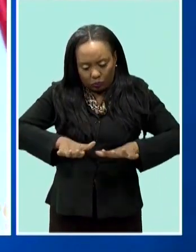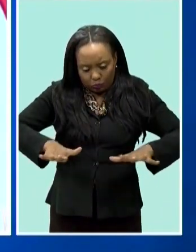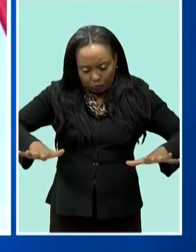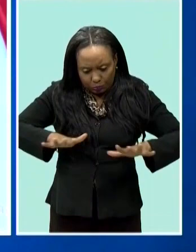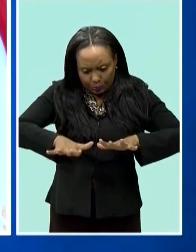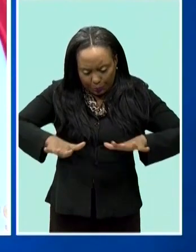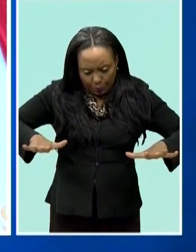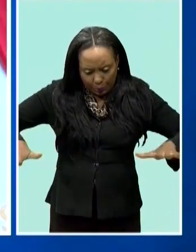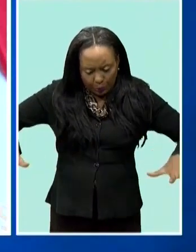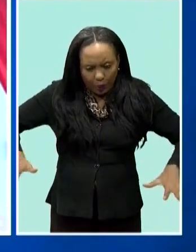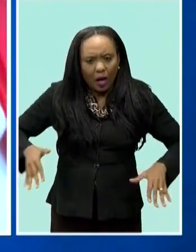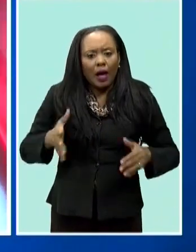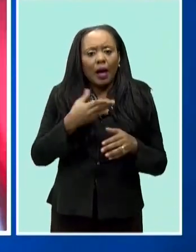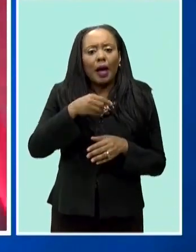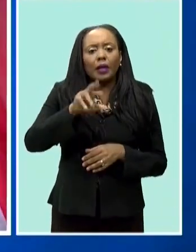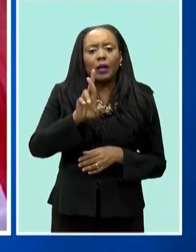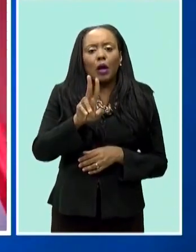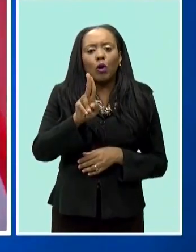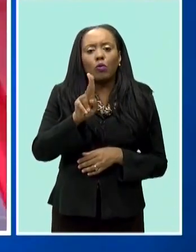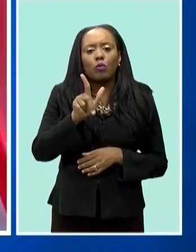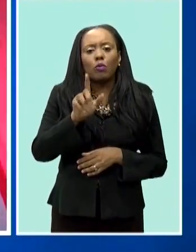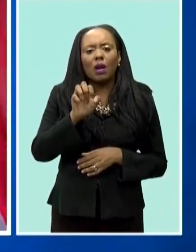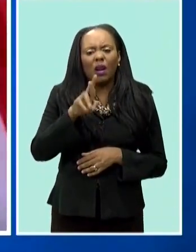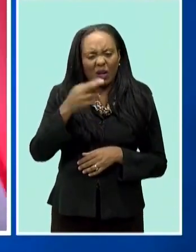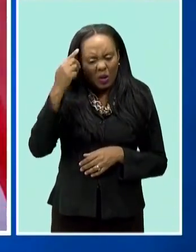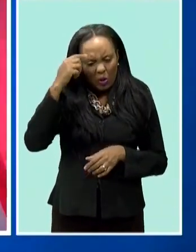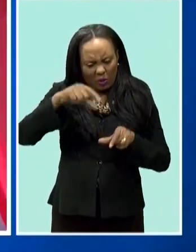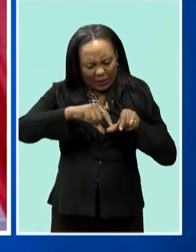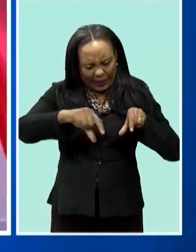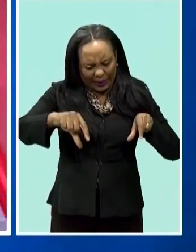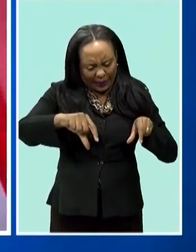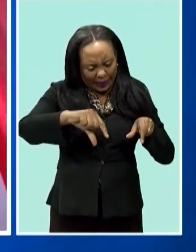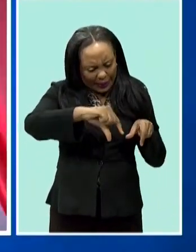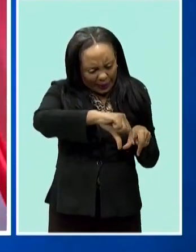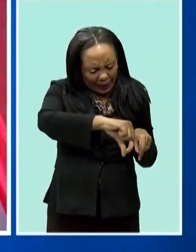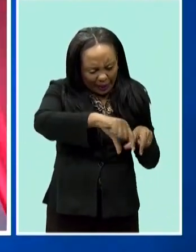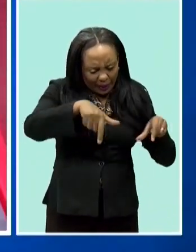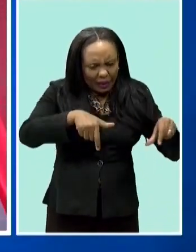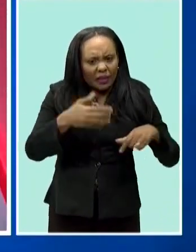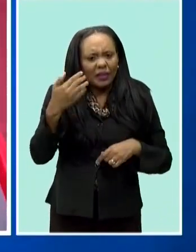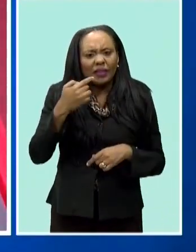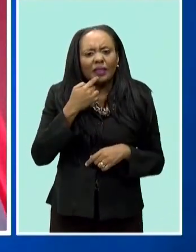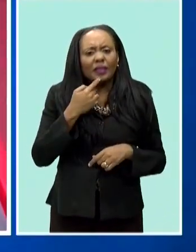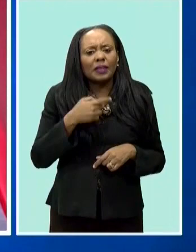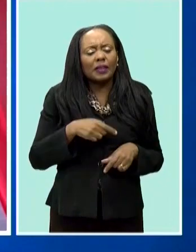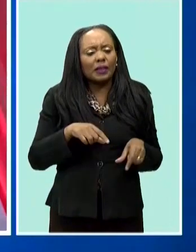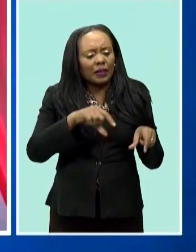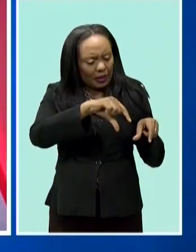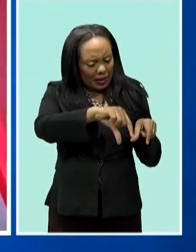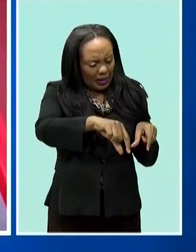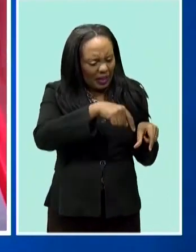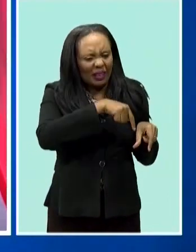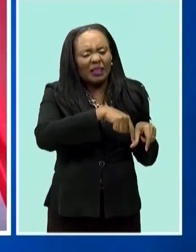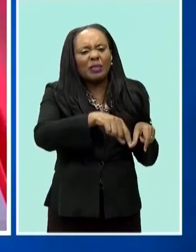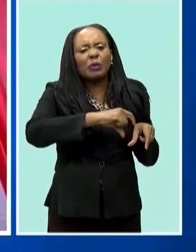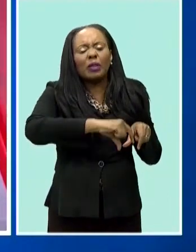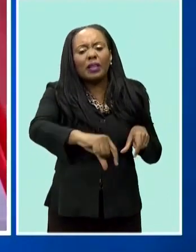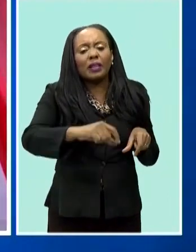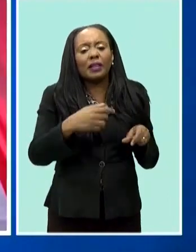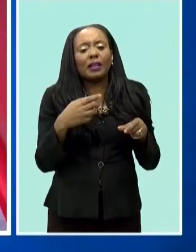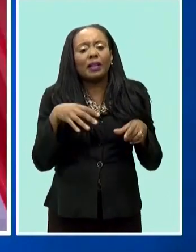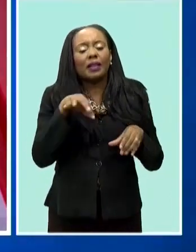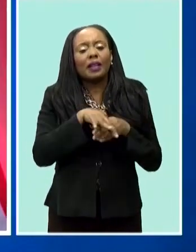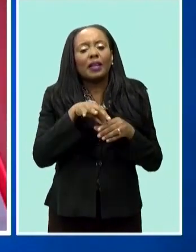said, Harold, what are you doing with the ruler? He said to me, it is election time, so I